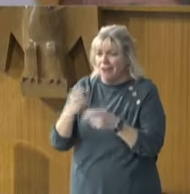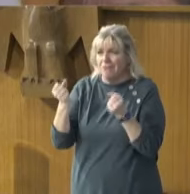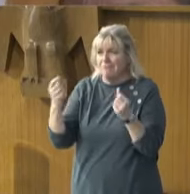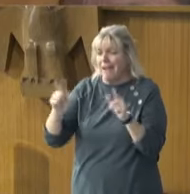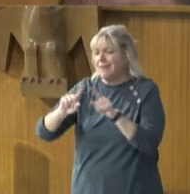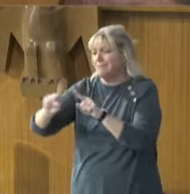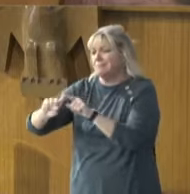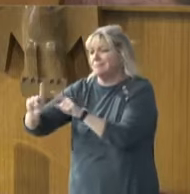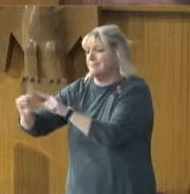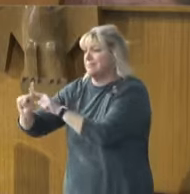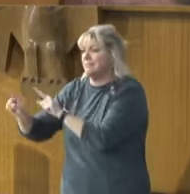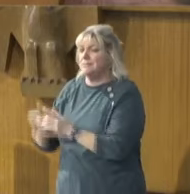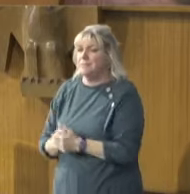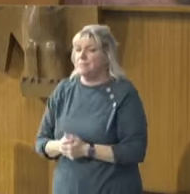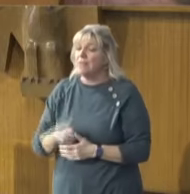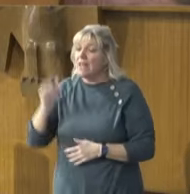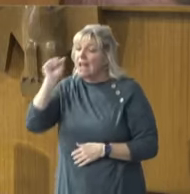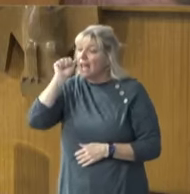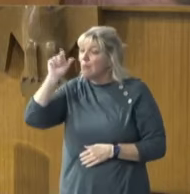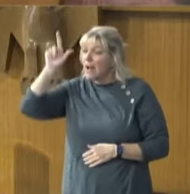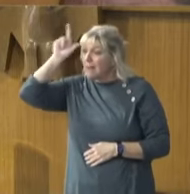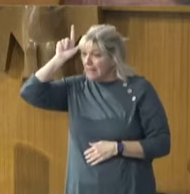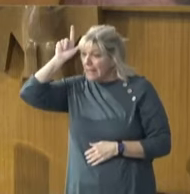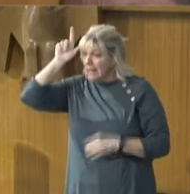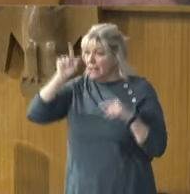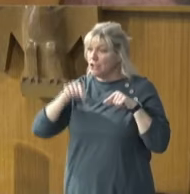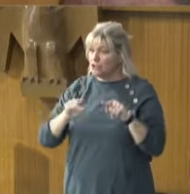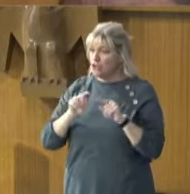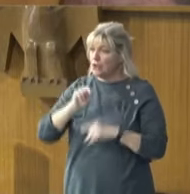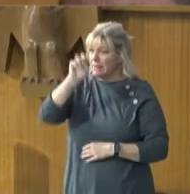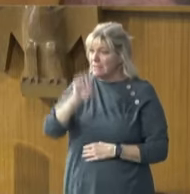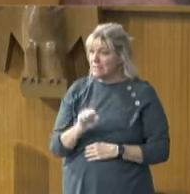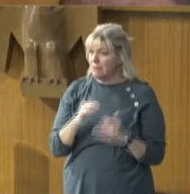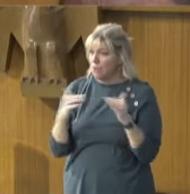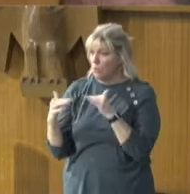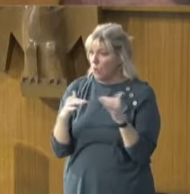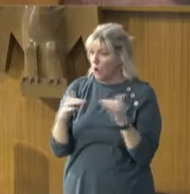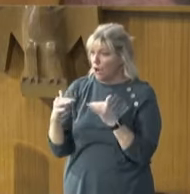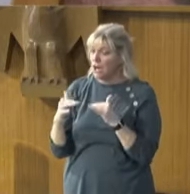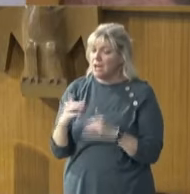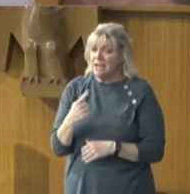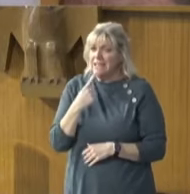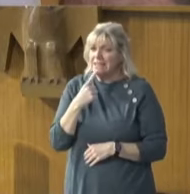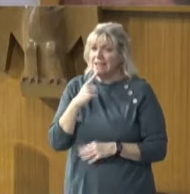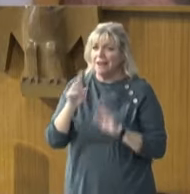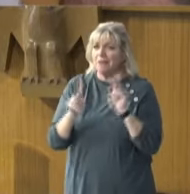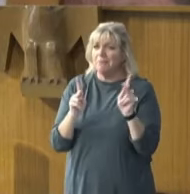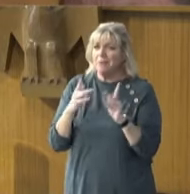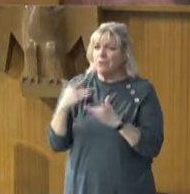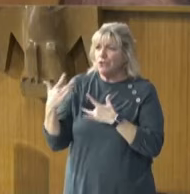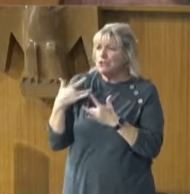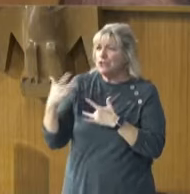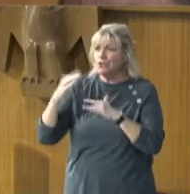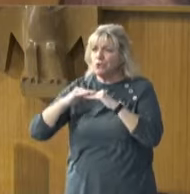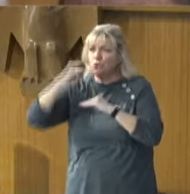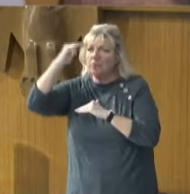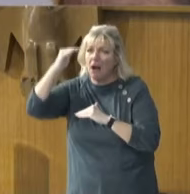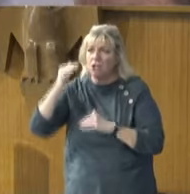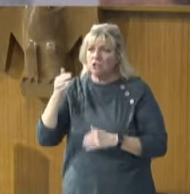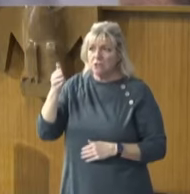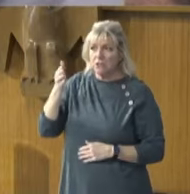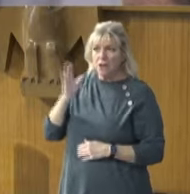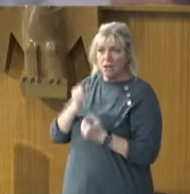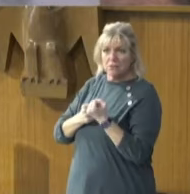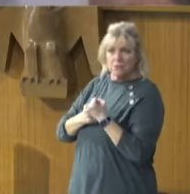Abraham Lincoln, in the midst of the Civil War, declared that people were too concerned with worrying about whether God was on their